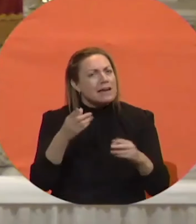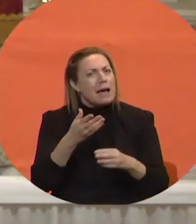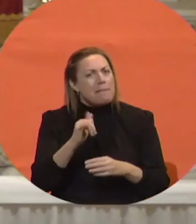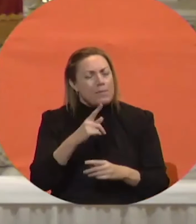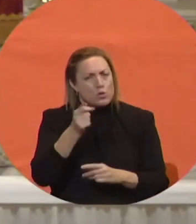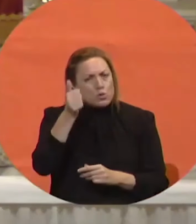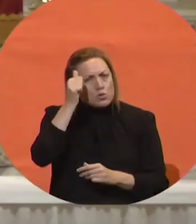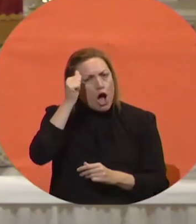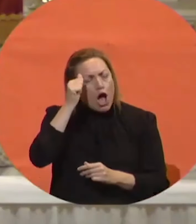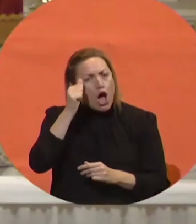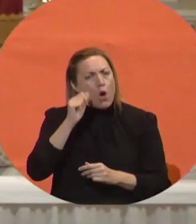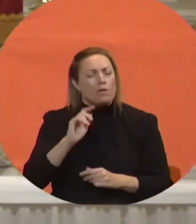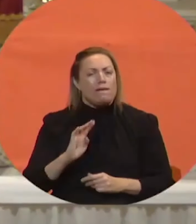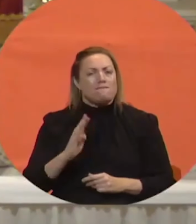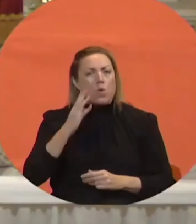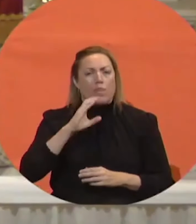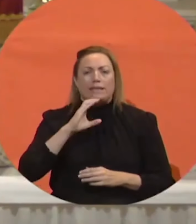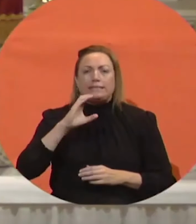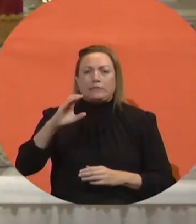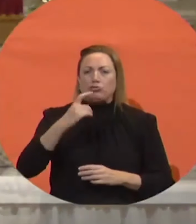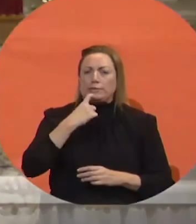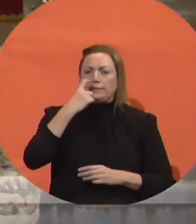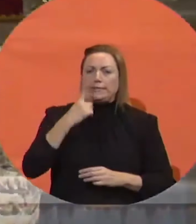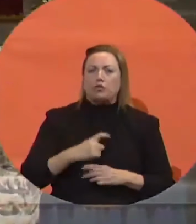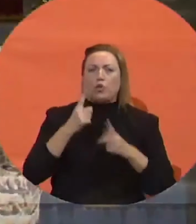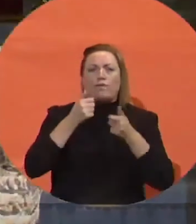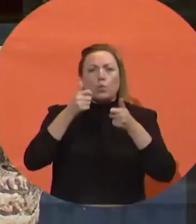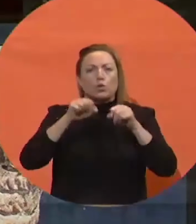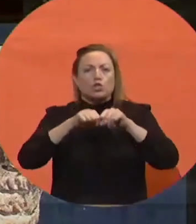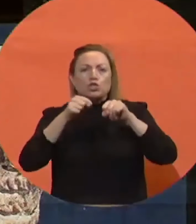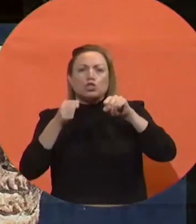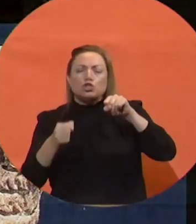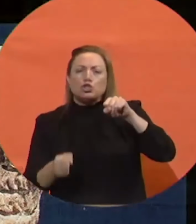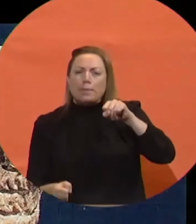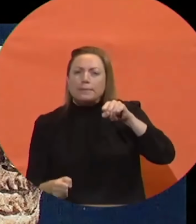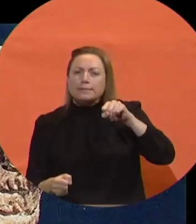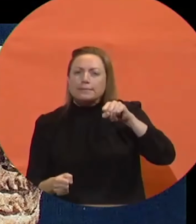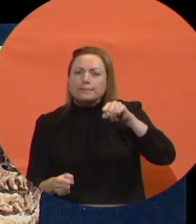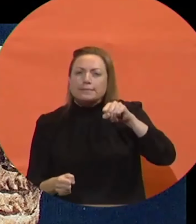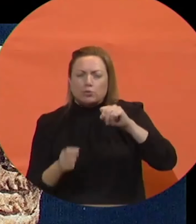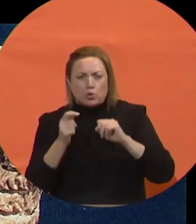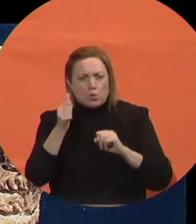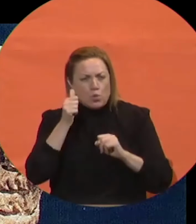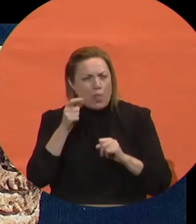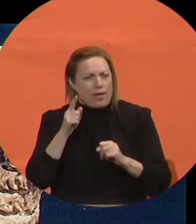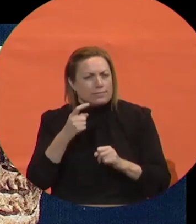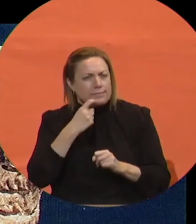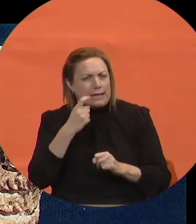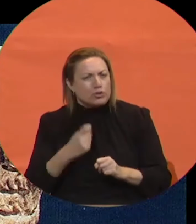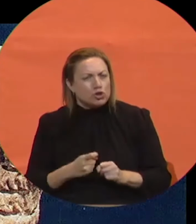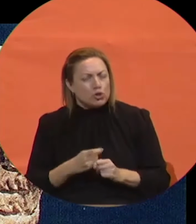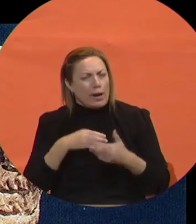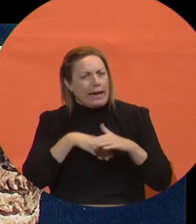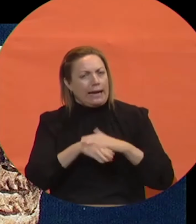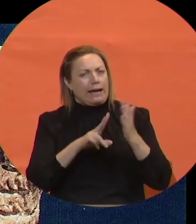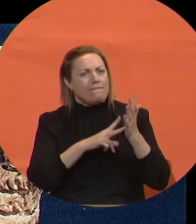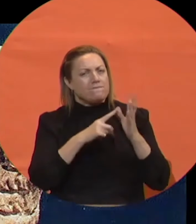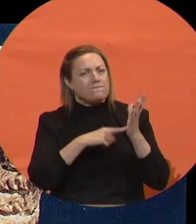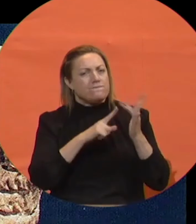century statue of the Good Shepherd from the Domitilla catacombs, now in the Vatican Museum.